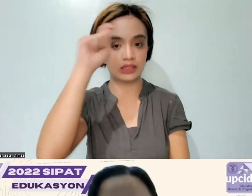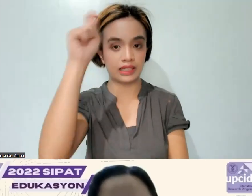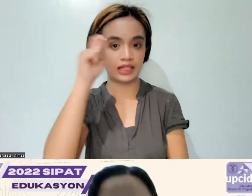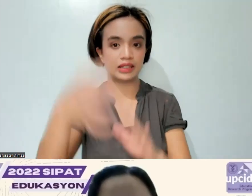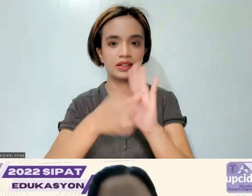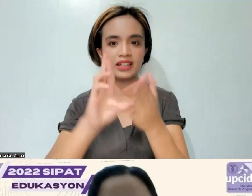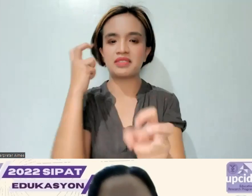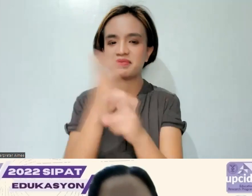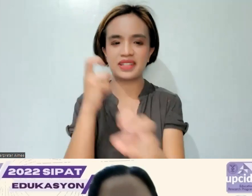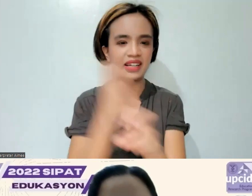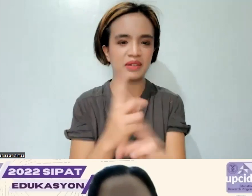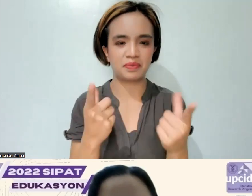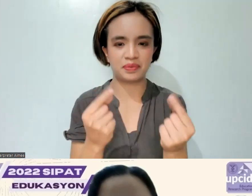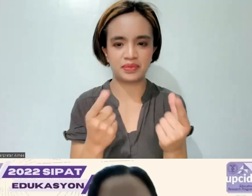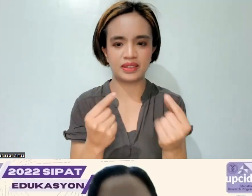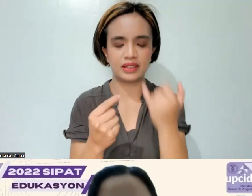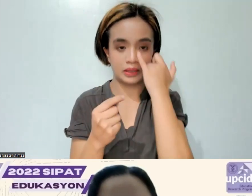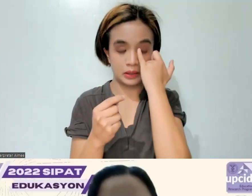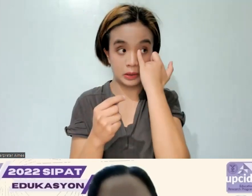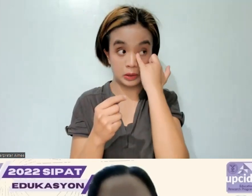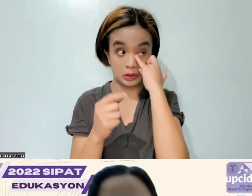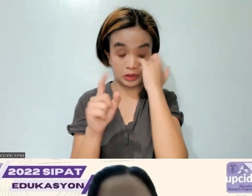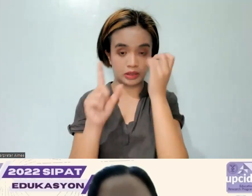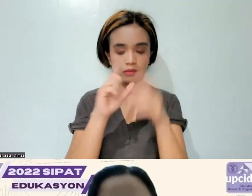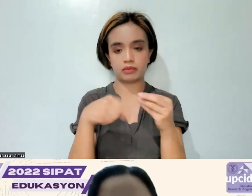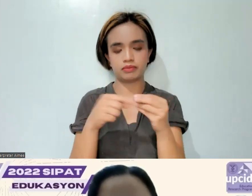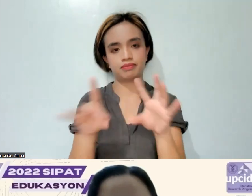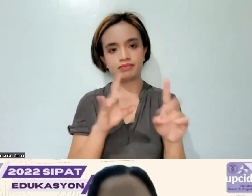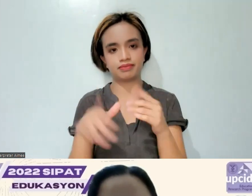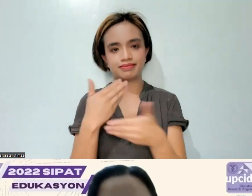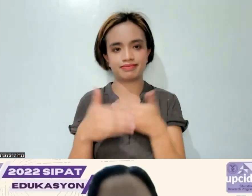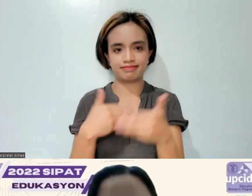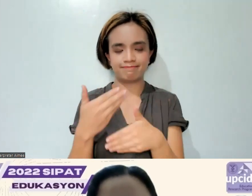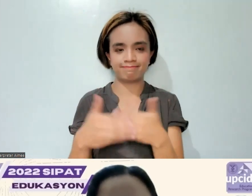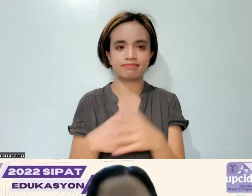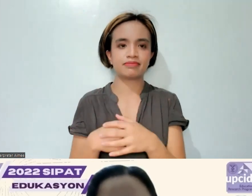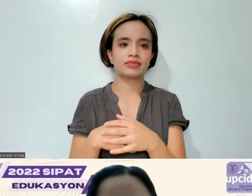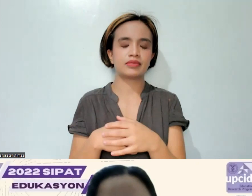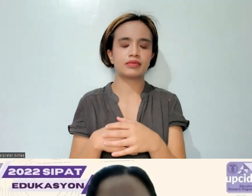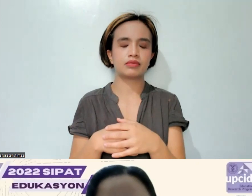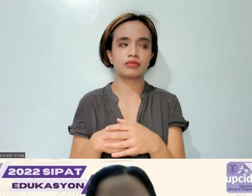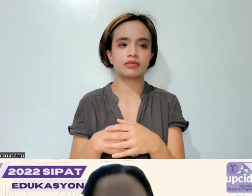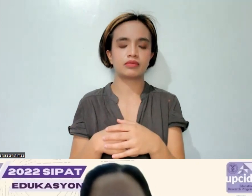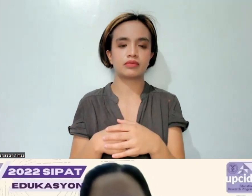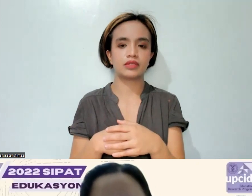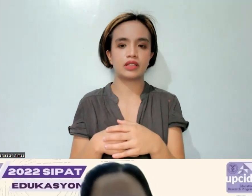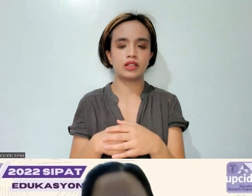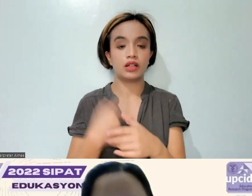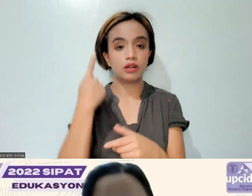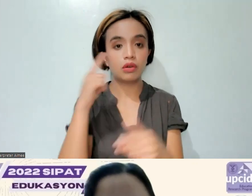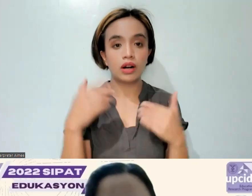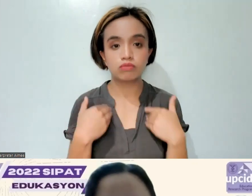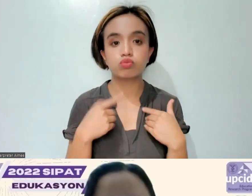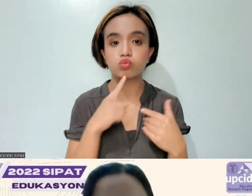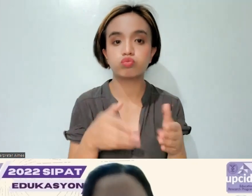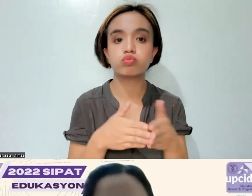do. It's really hard to do, and the selection criteria is most important for coming up with